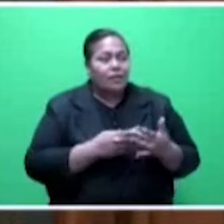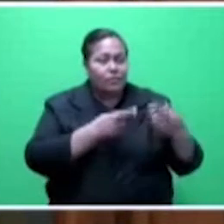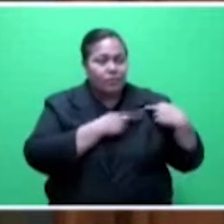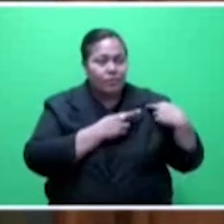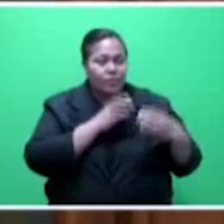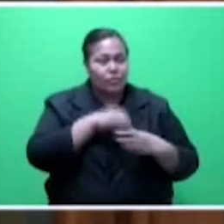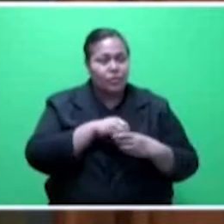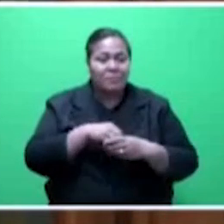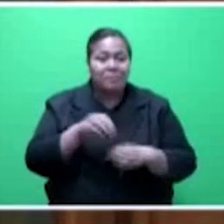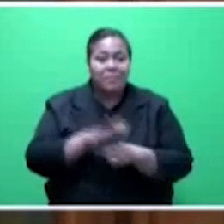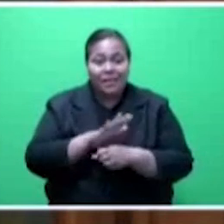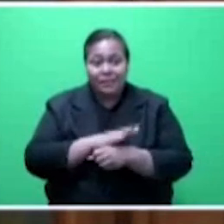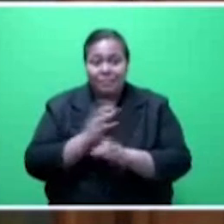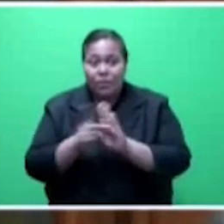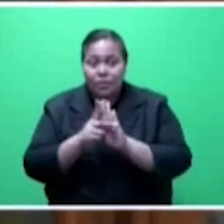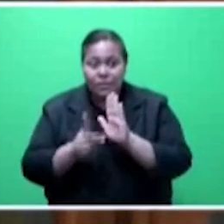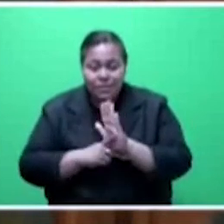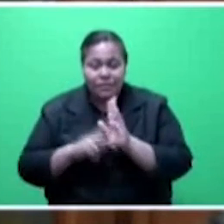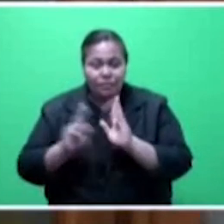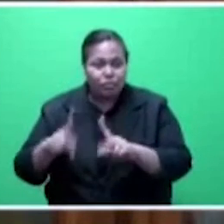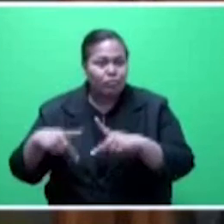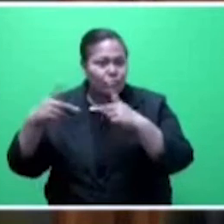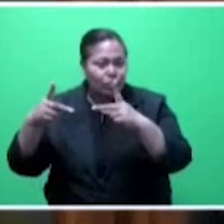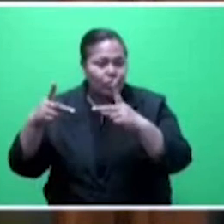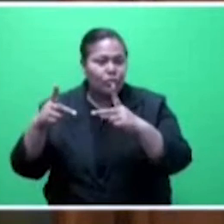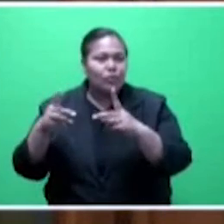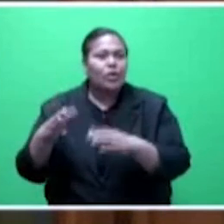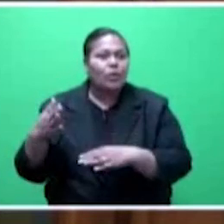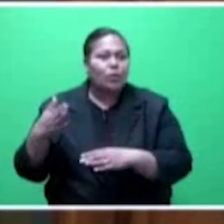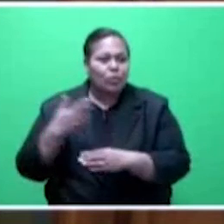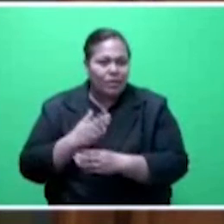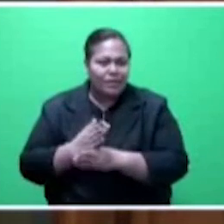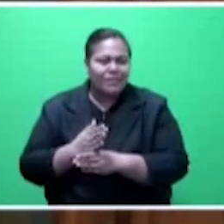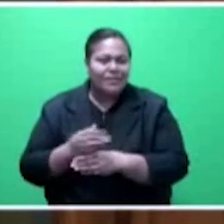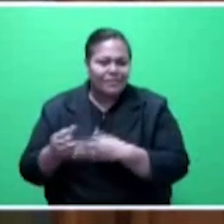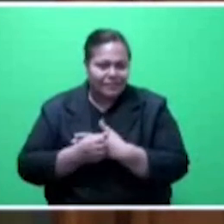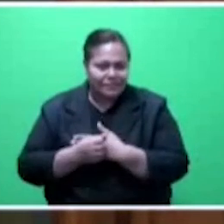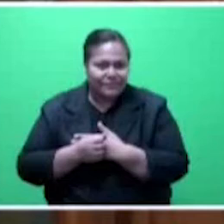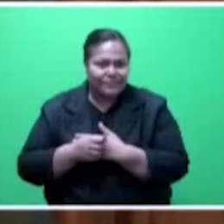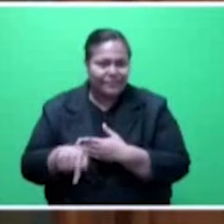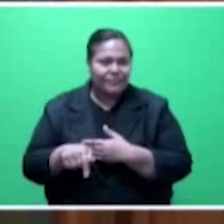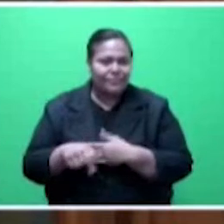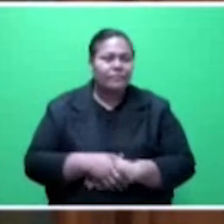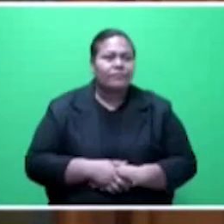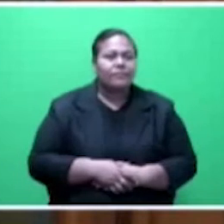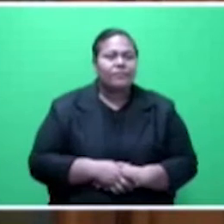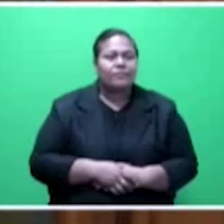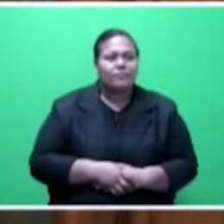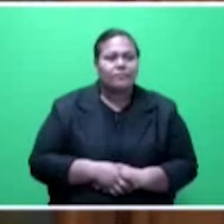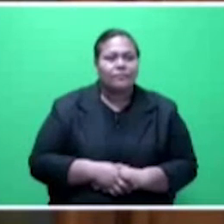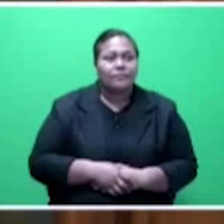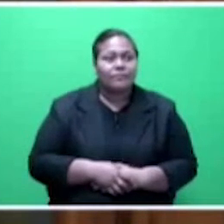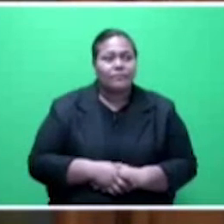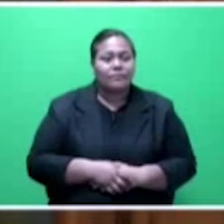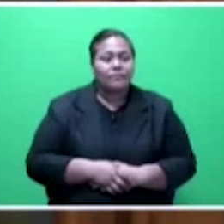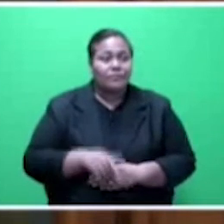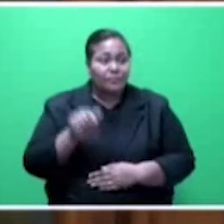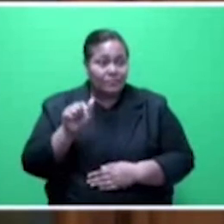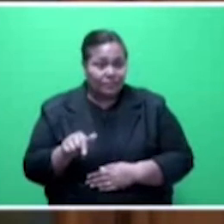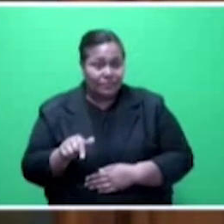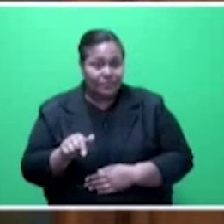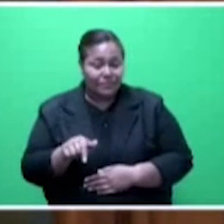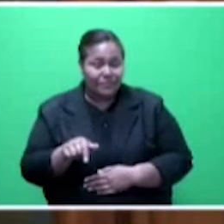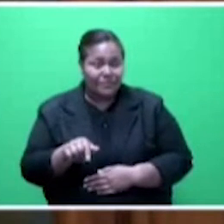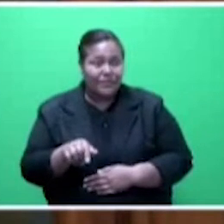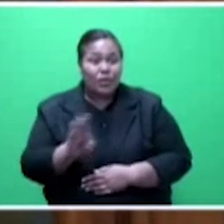policies to promote occupational health and safety. Mr. Speaker, say in addition, the mandated functions of the health and